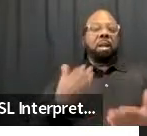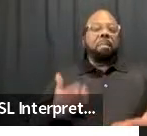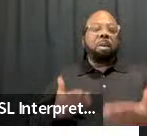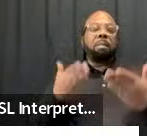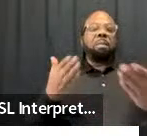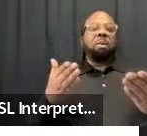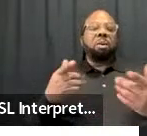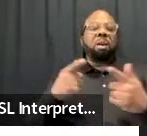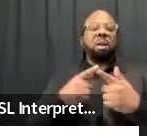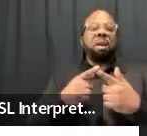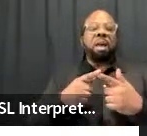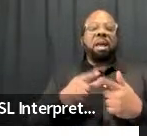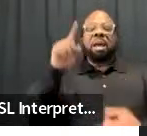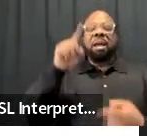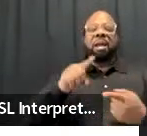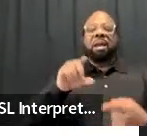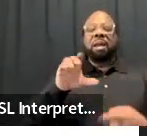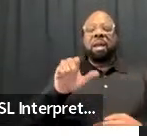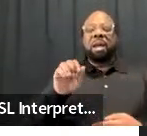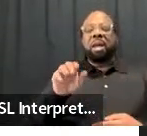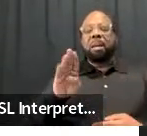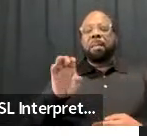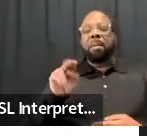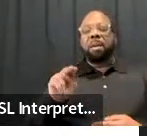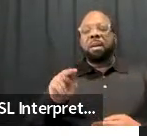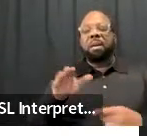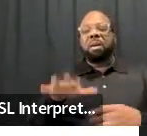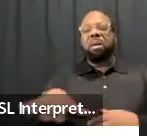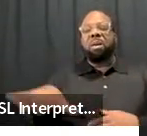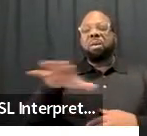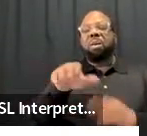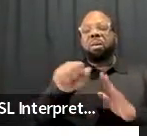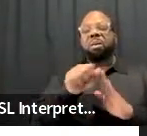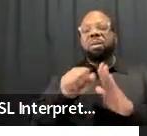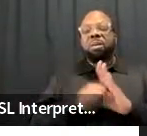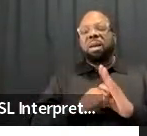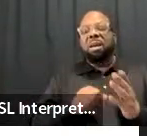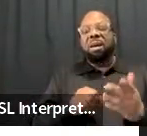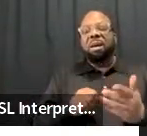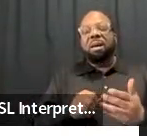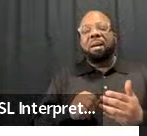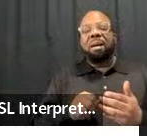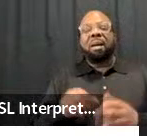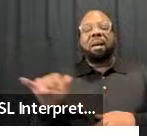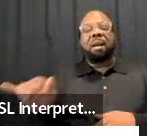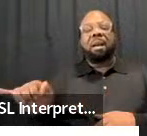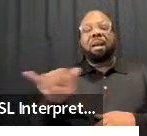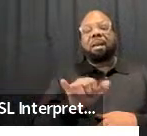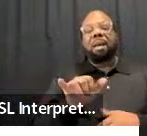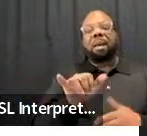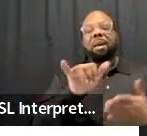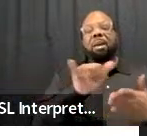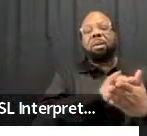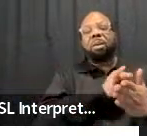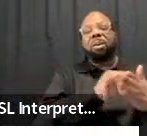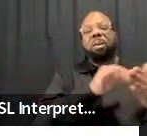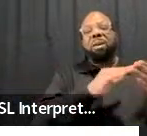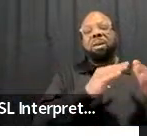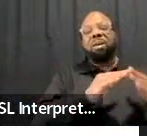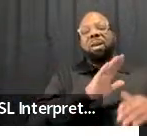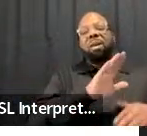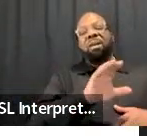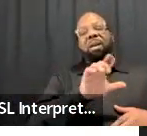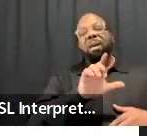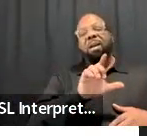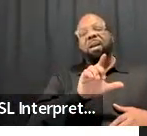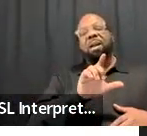like decarbonization across the state. Is very similar in some ways to New York City's own version, the Climate Mobilization